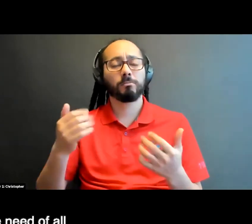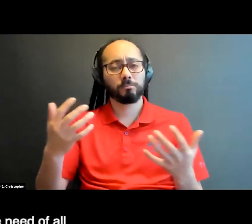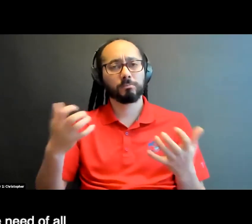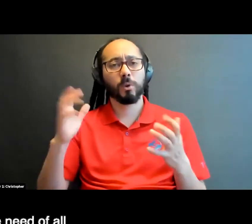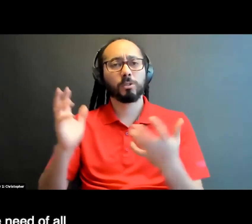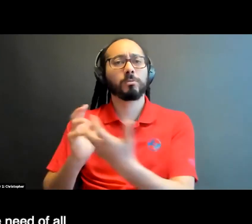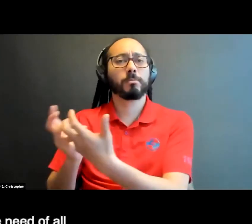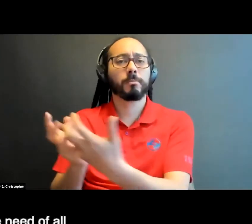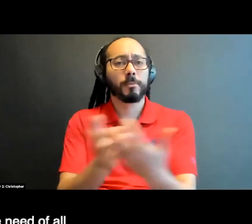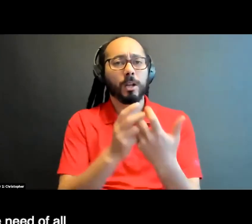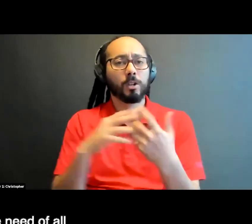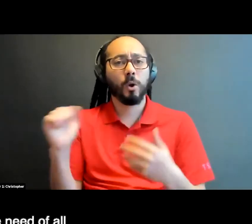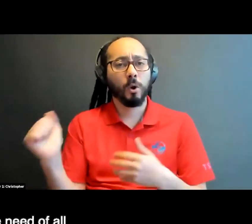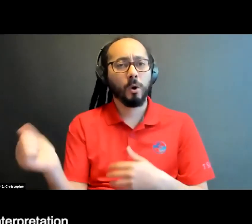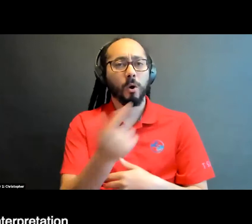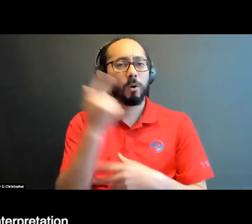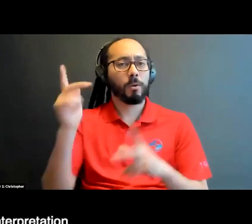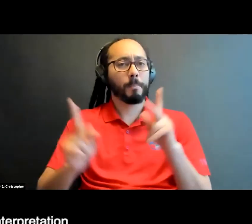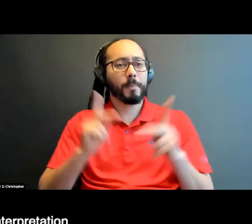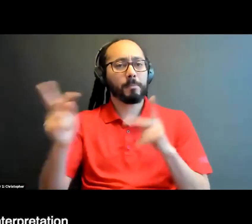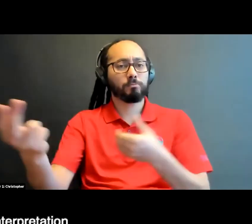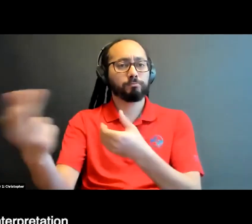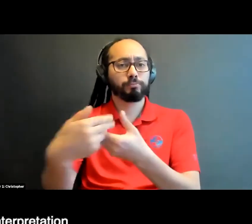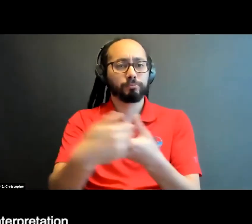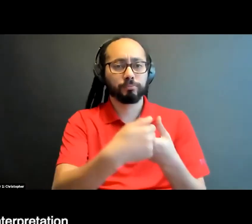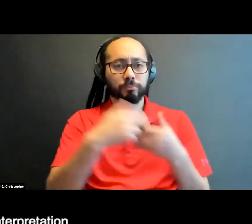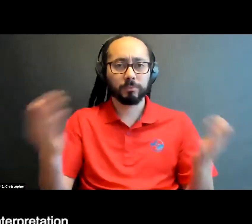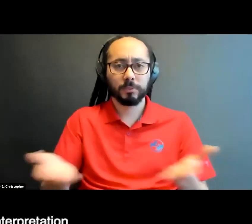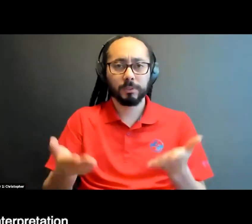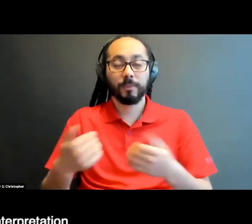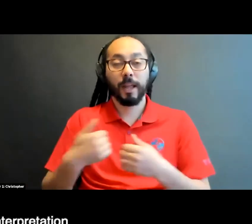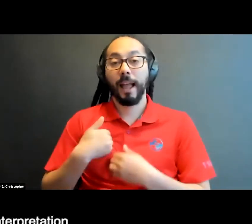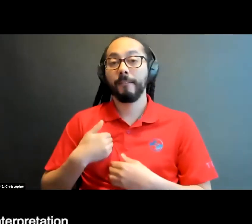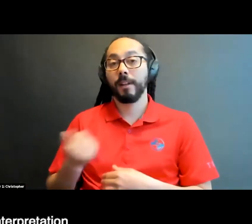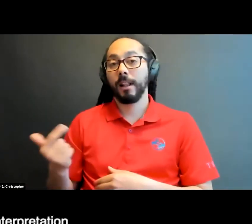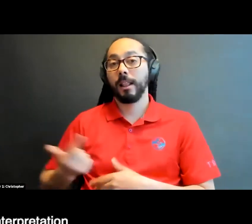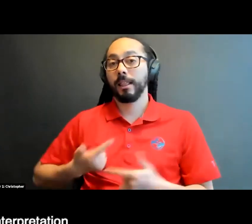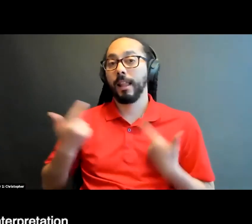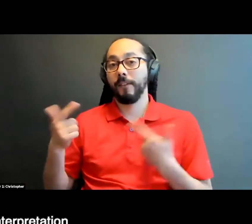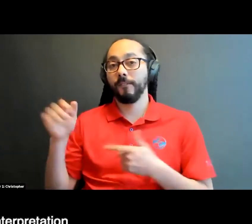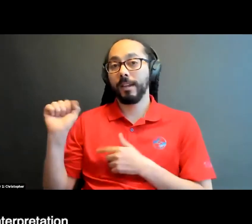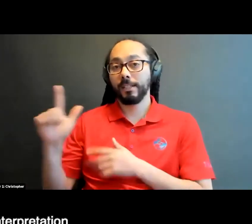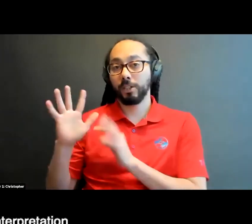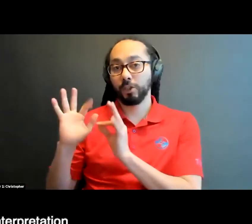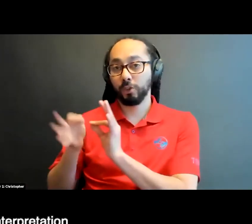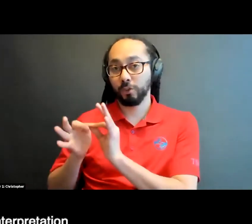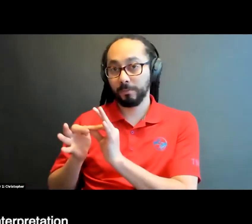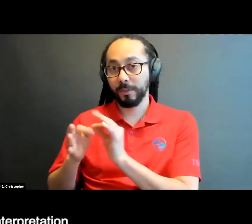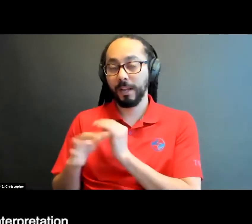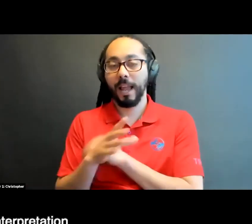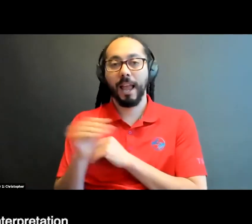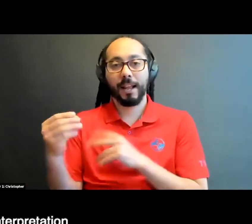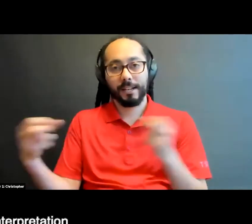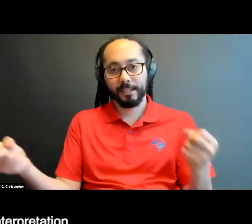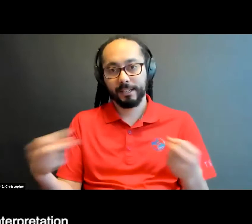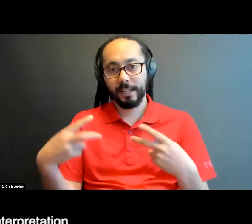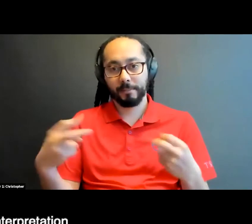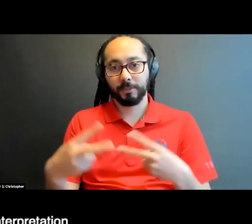participants today, we have arranged live ASL interpretation and closed